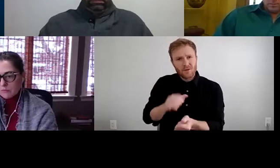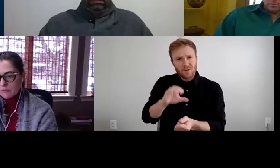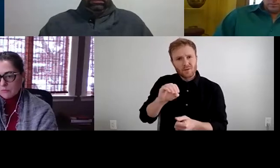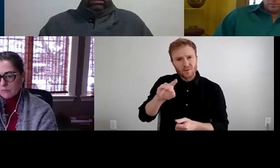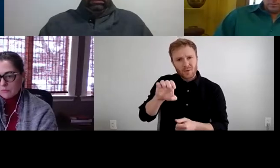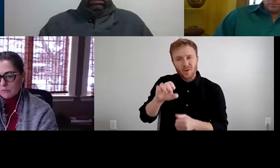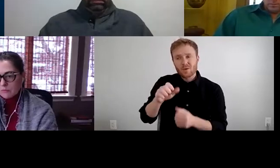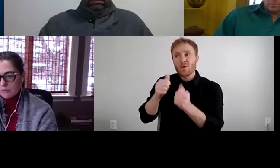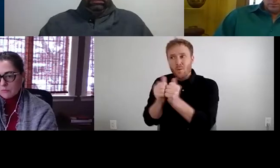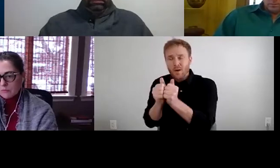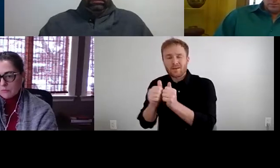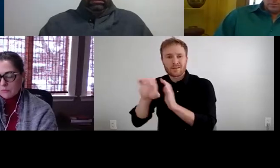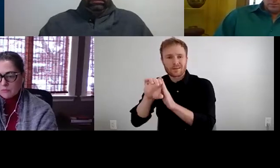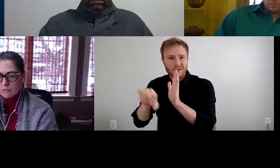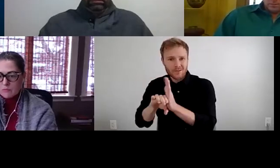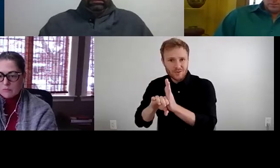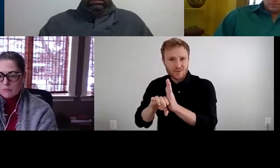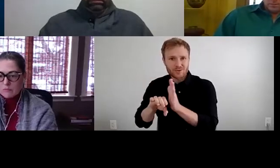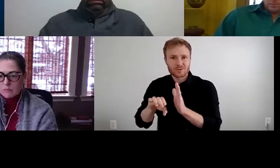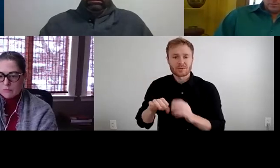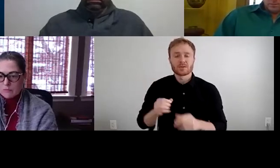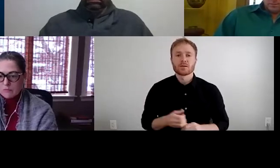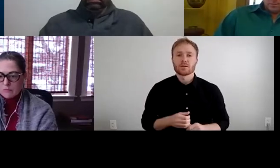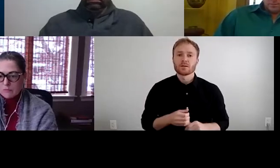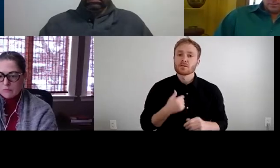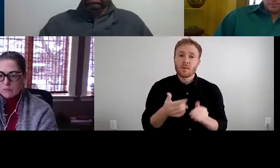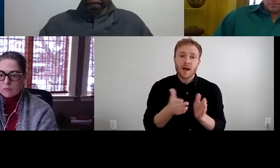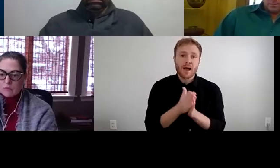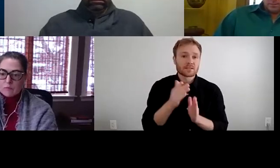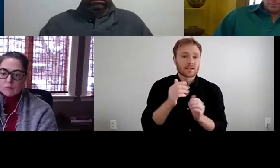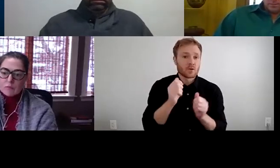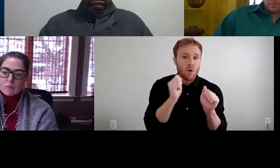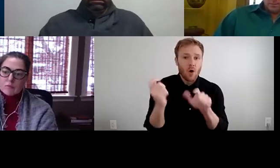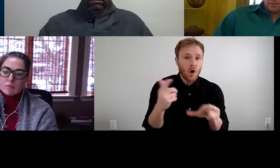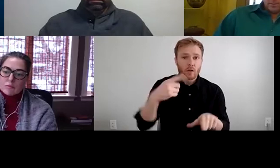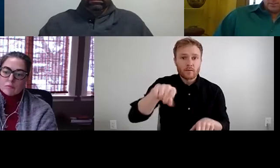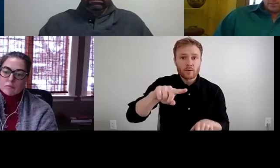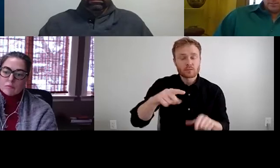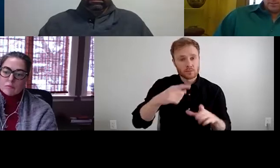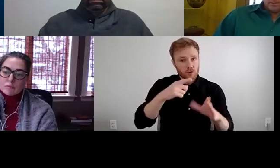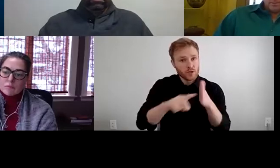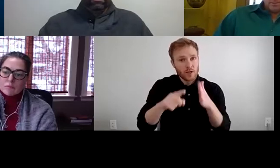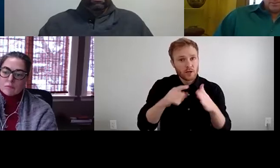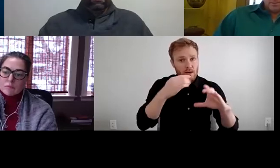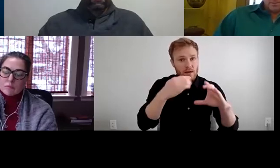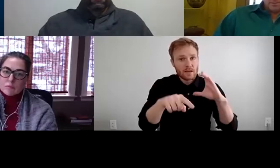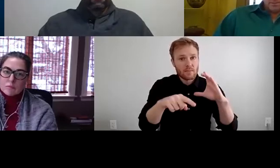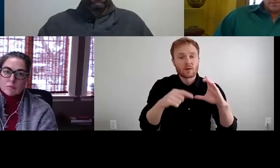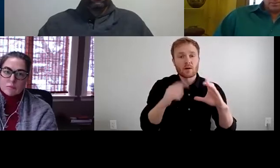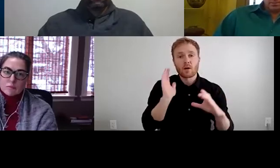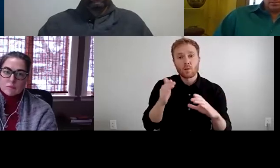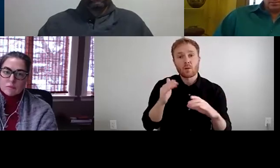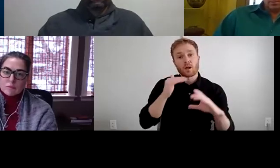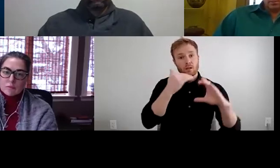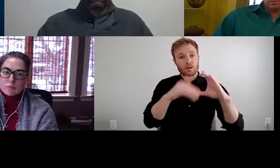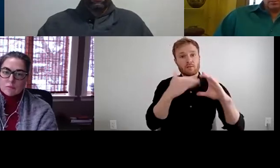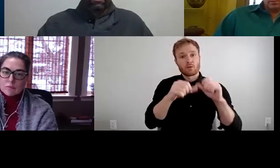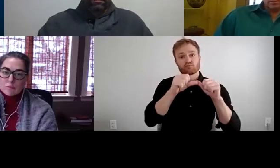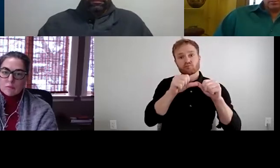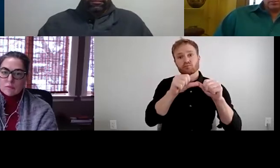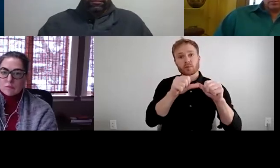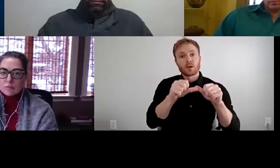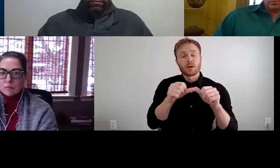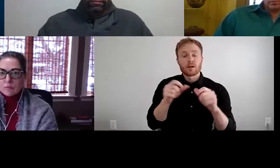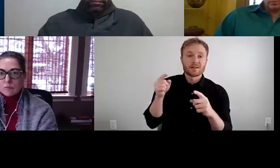So I am imploring all of you to check your emails, and you'll be receiving more correspondence, for this will not stop until I am made whole,